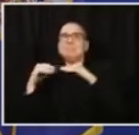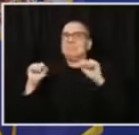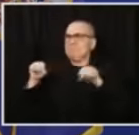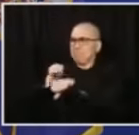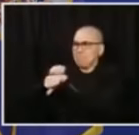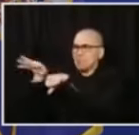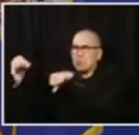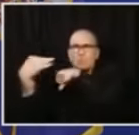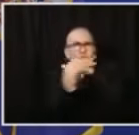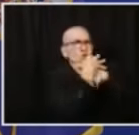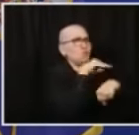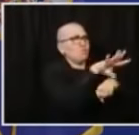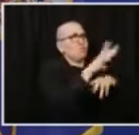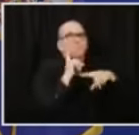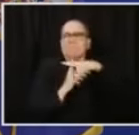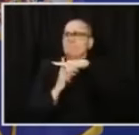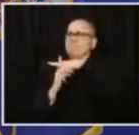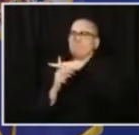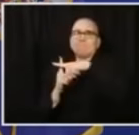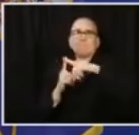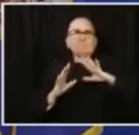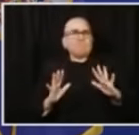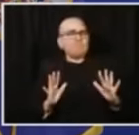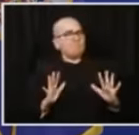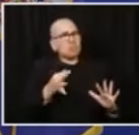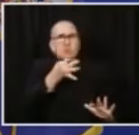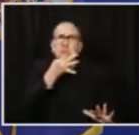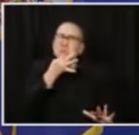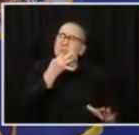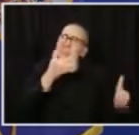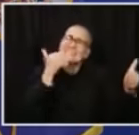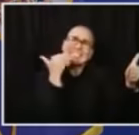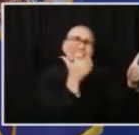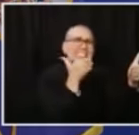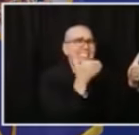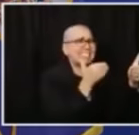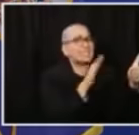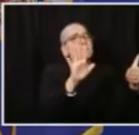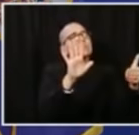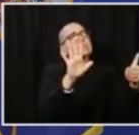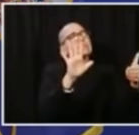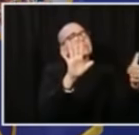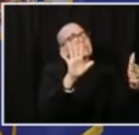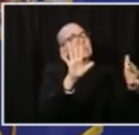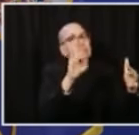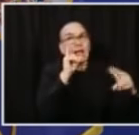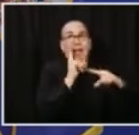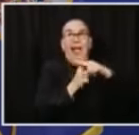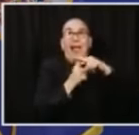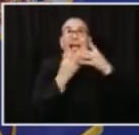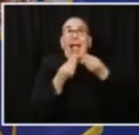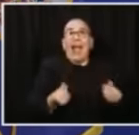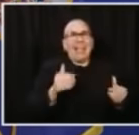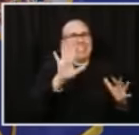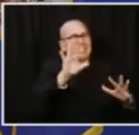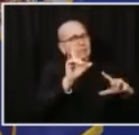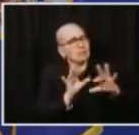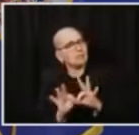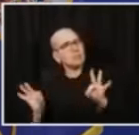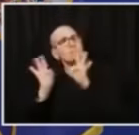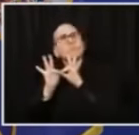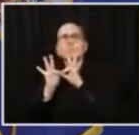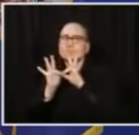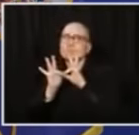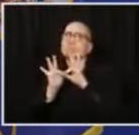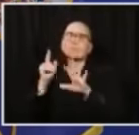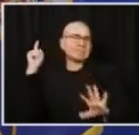to change as we get vaccine. But as the governor has said, it is so important that while the vaccine is rolling out, and it will be